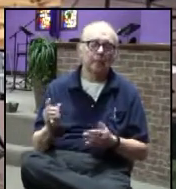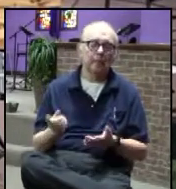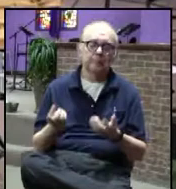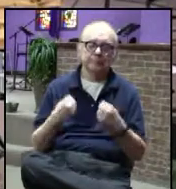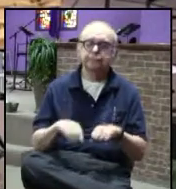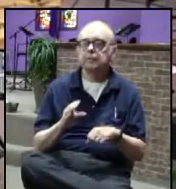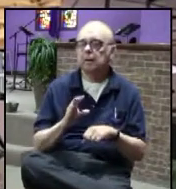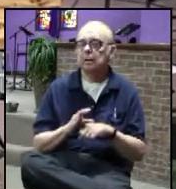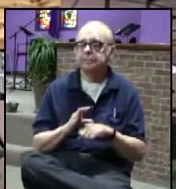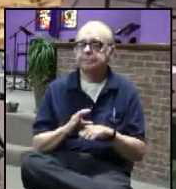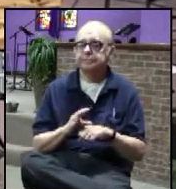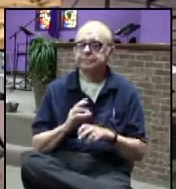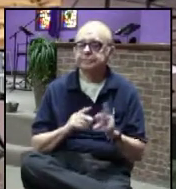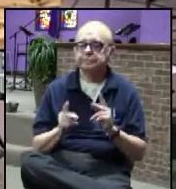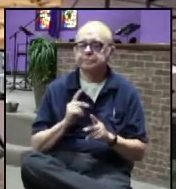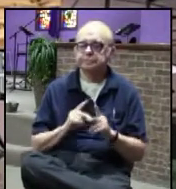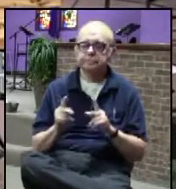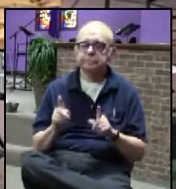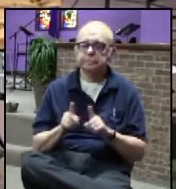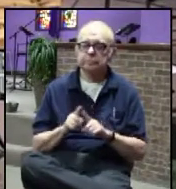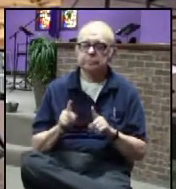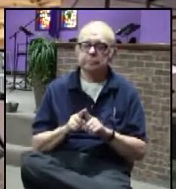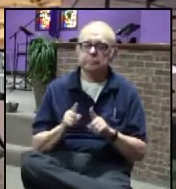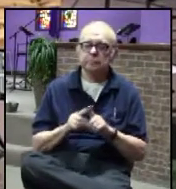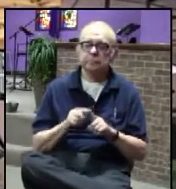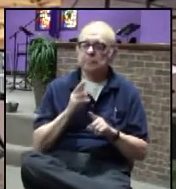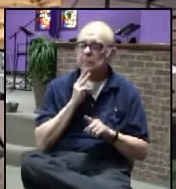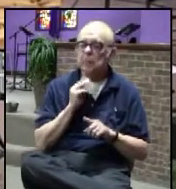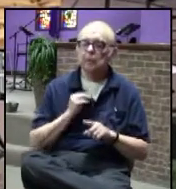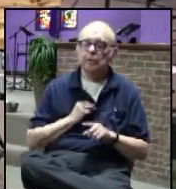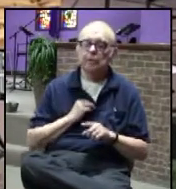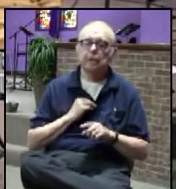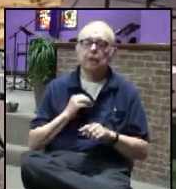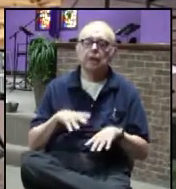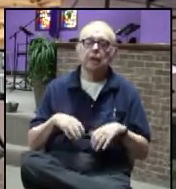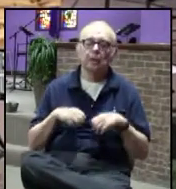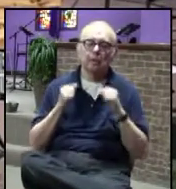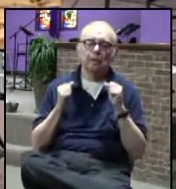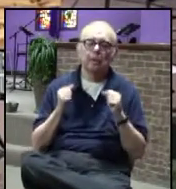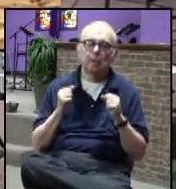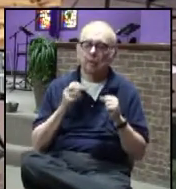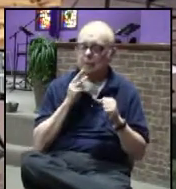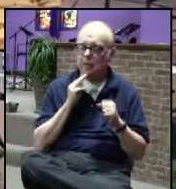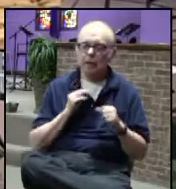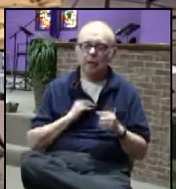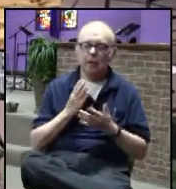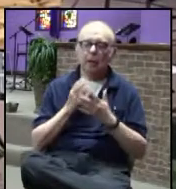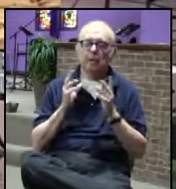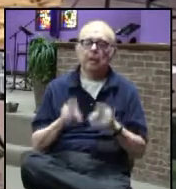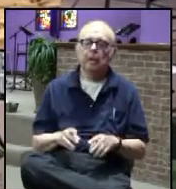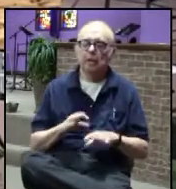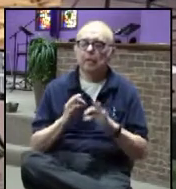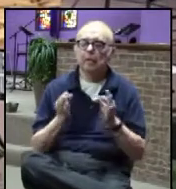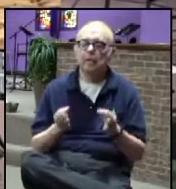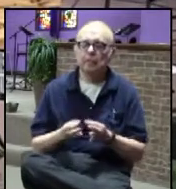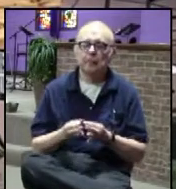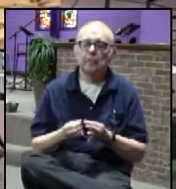came into the church, there were also widows and orphans. Widows were somebody in the